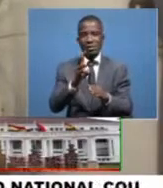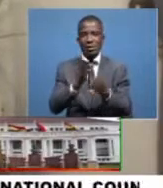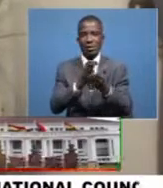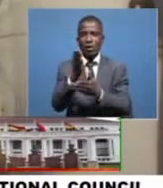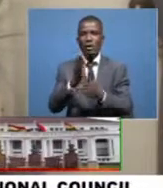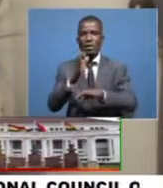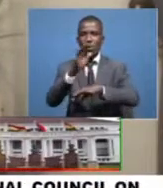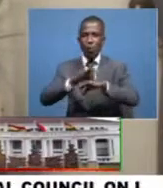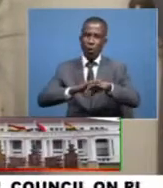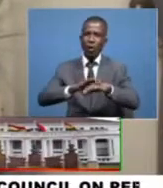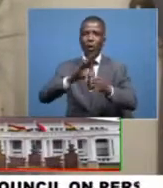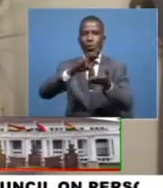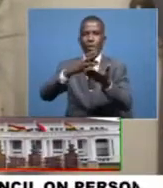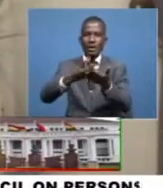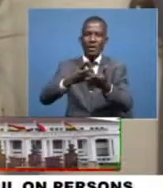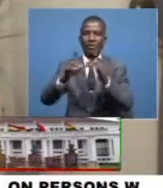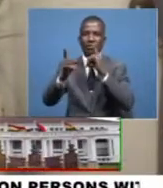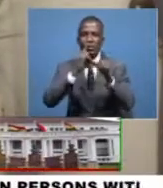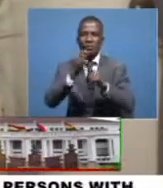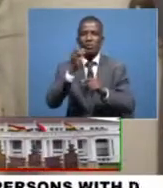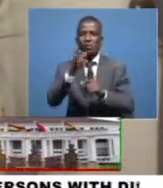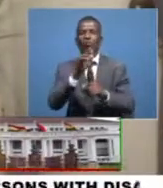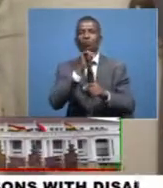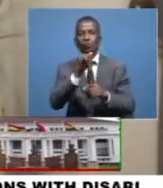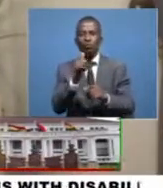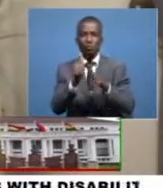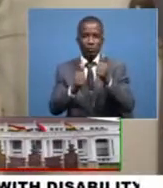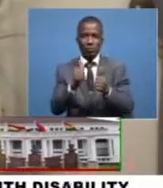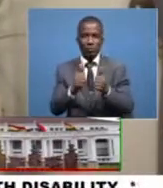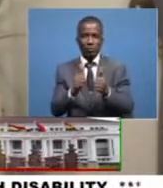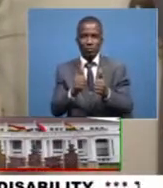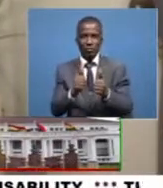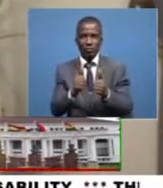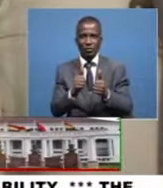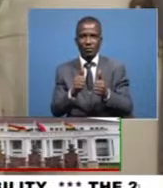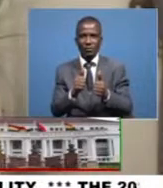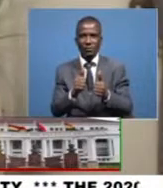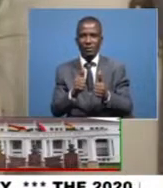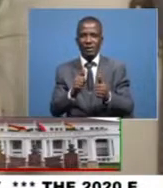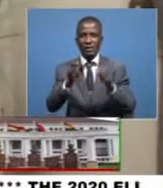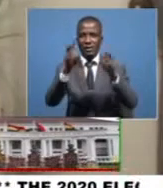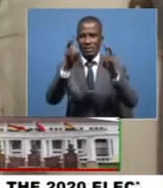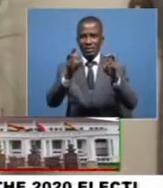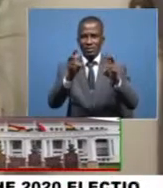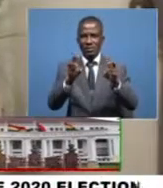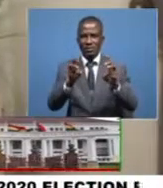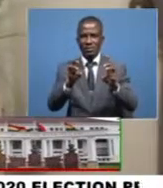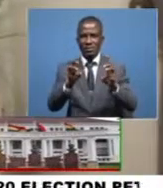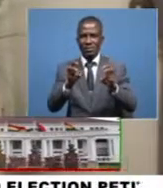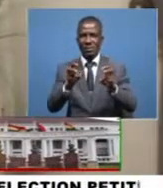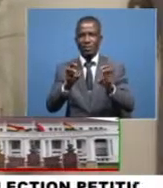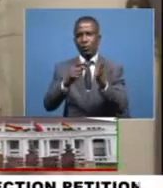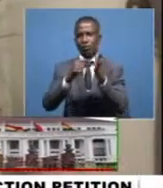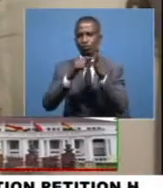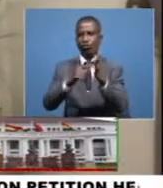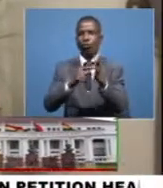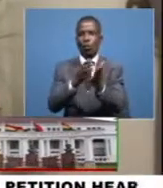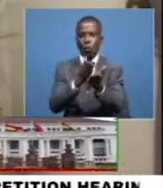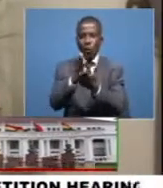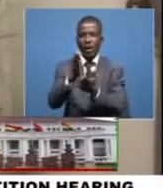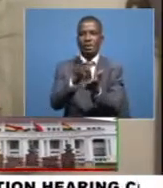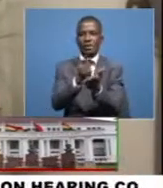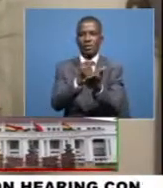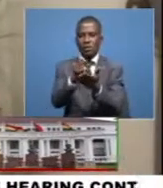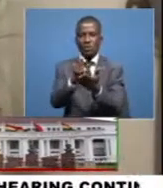call witnesses to testify on their behalf. And it goes to the issue of burden of proof in civil cases, which is on